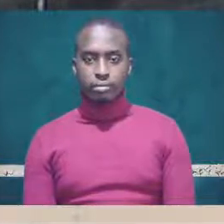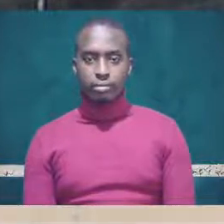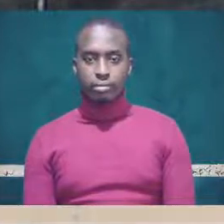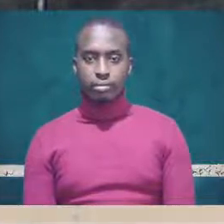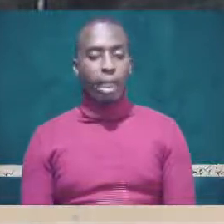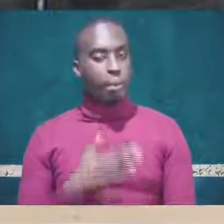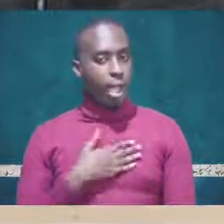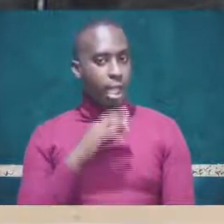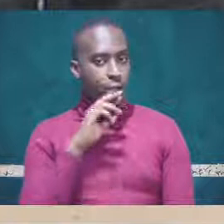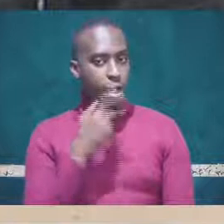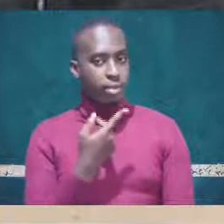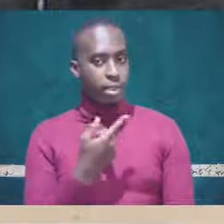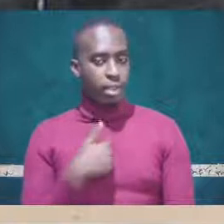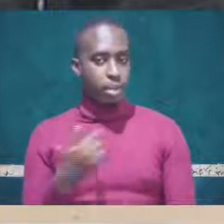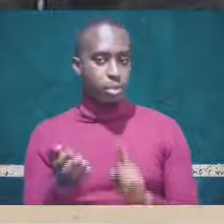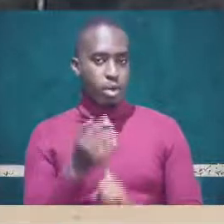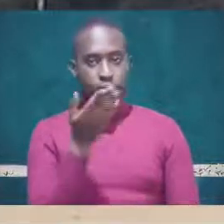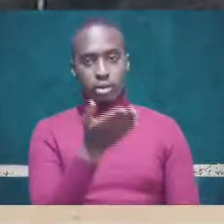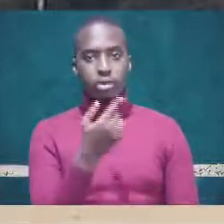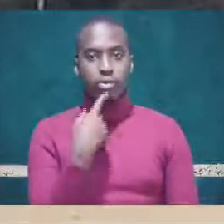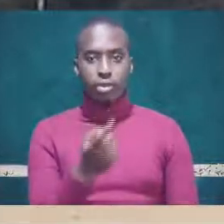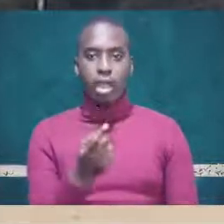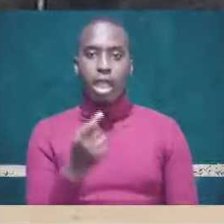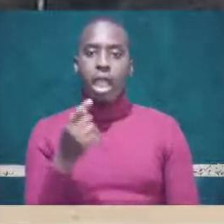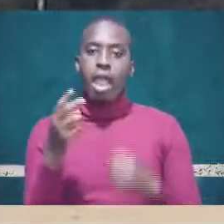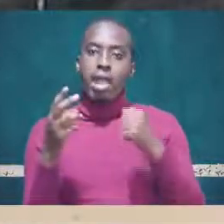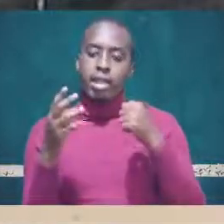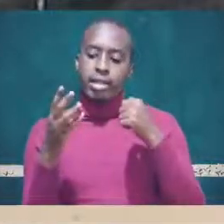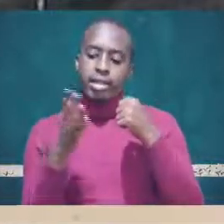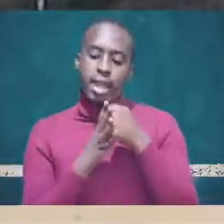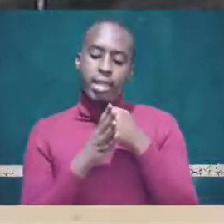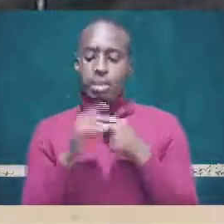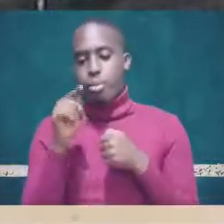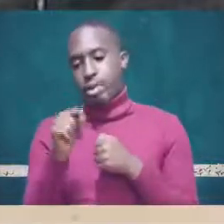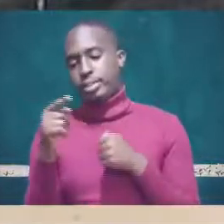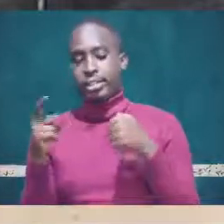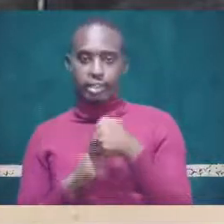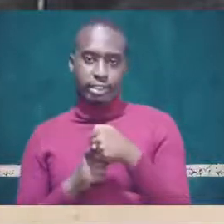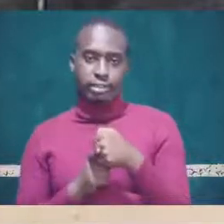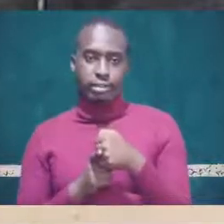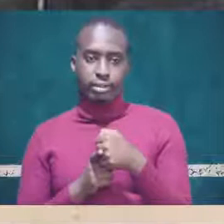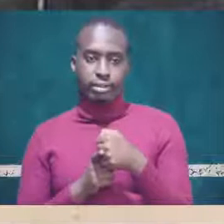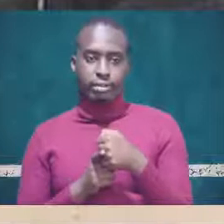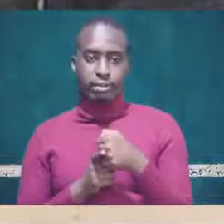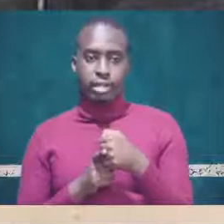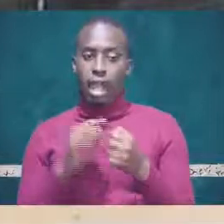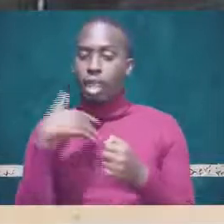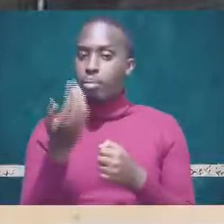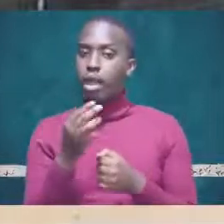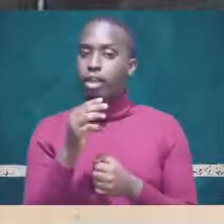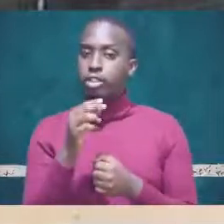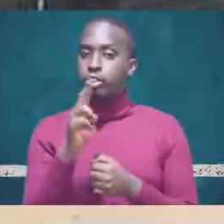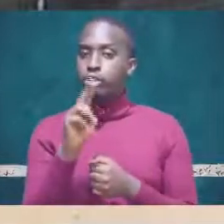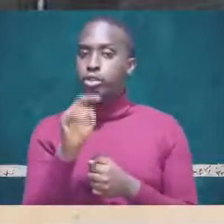My answer that I'm getting here is 9.6. So it means D is 9.6. And what is the unit